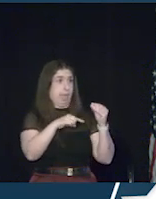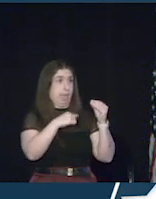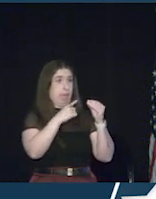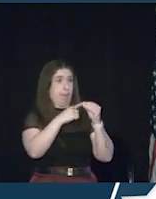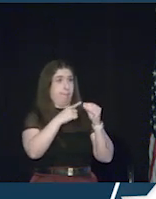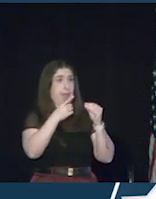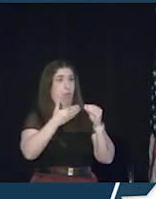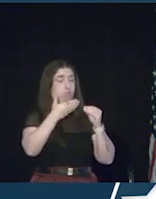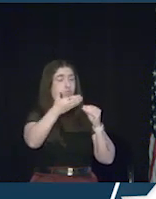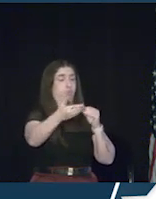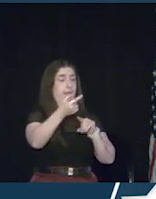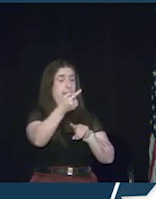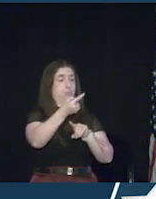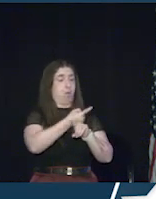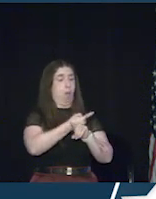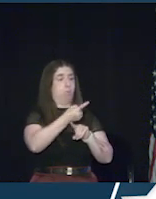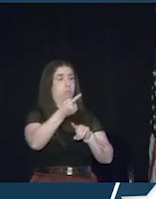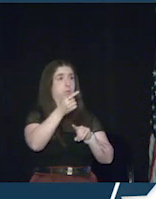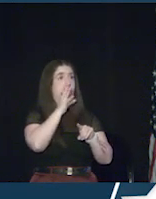month there is going to be